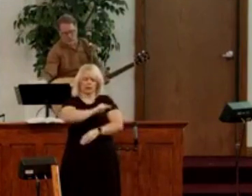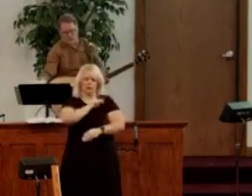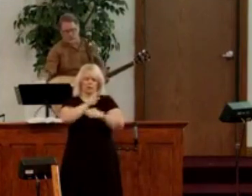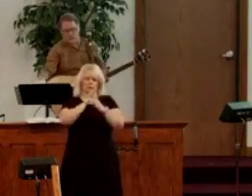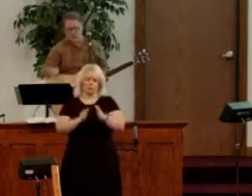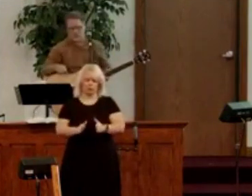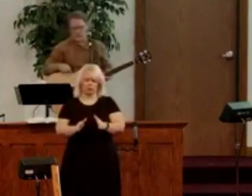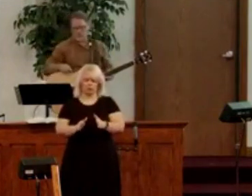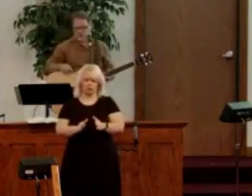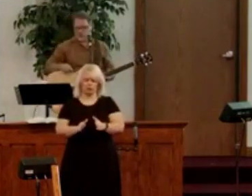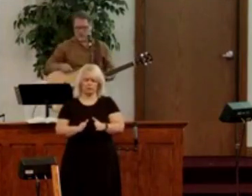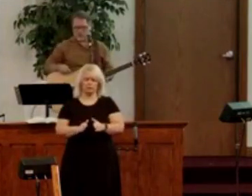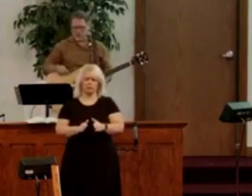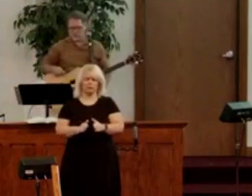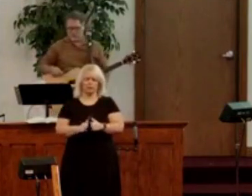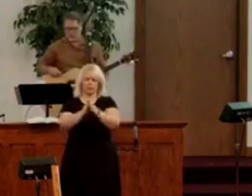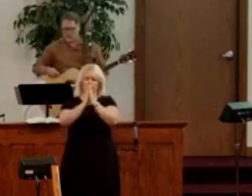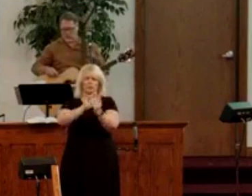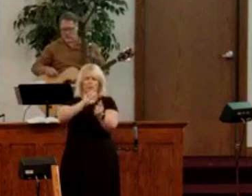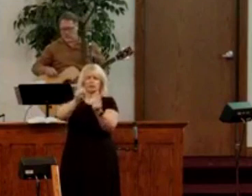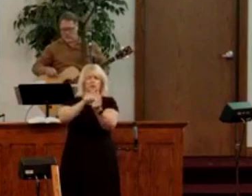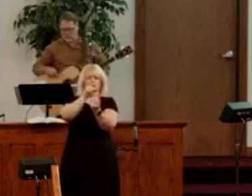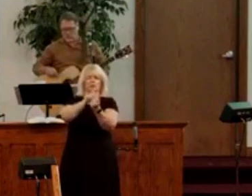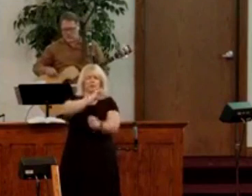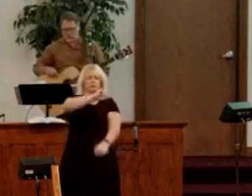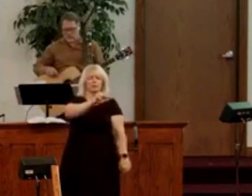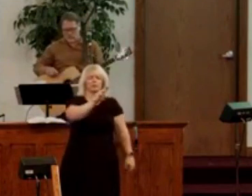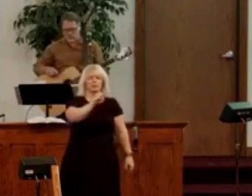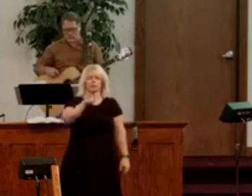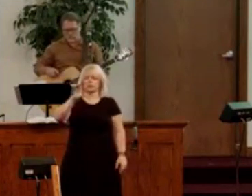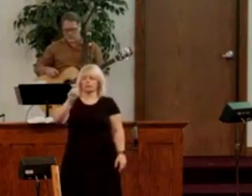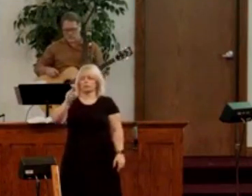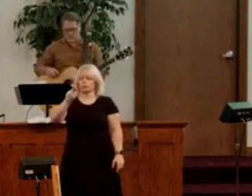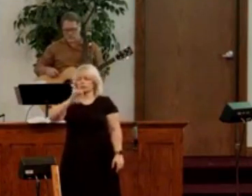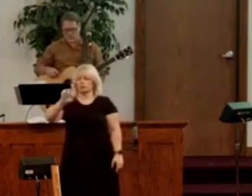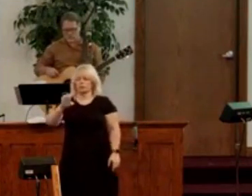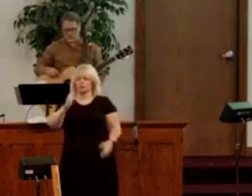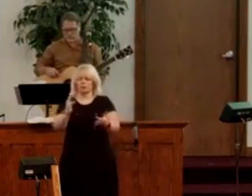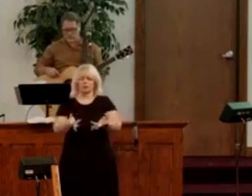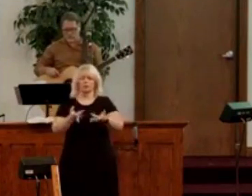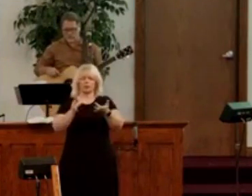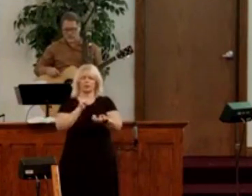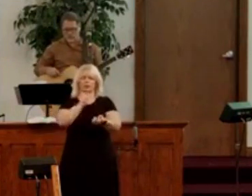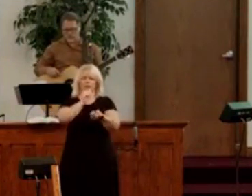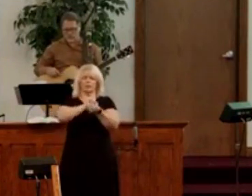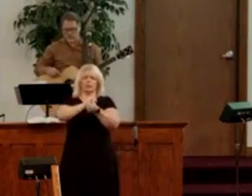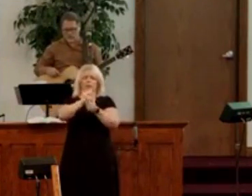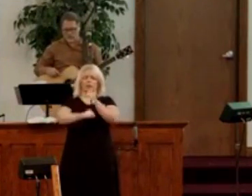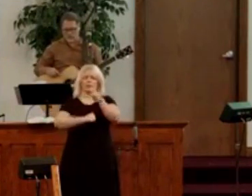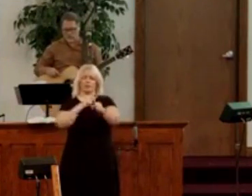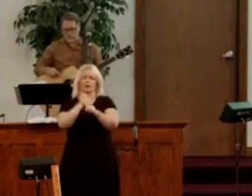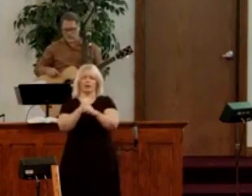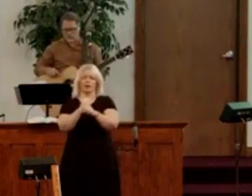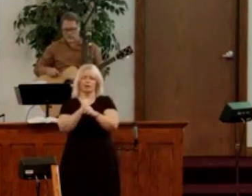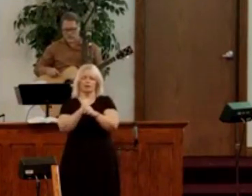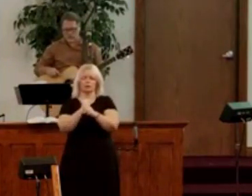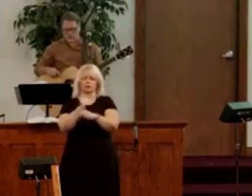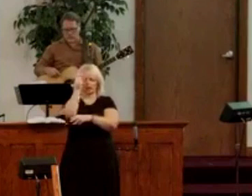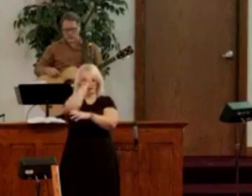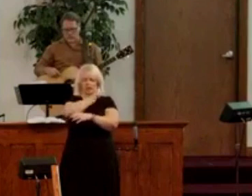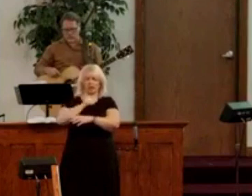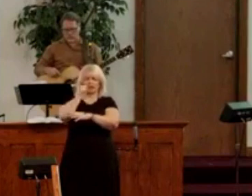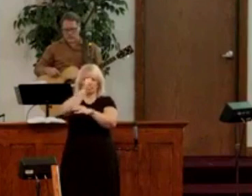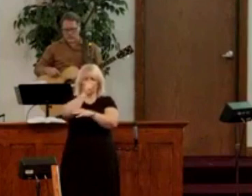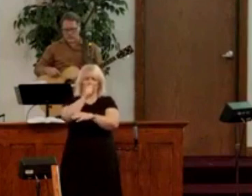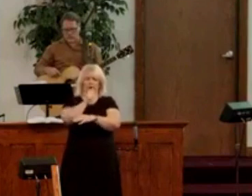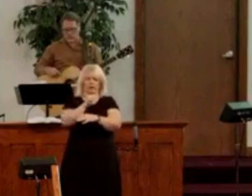and pray specifically for Jim and Connie. Father, we lift up Rock of Ages Zambia and the New Hope Children's Village and ask that you would continue